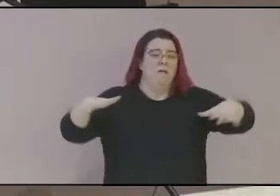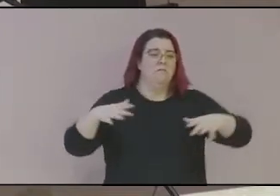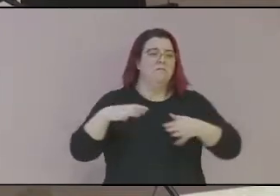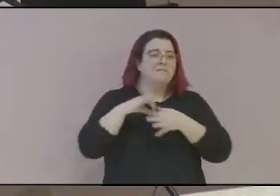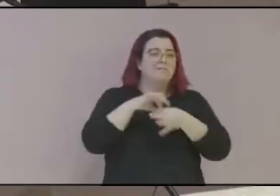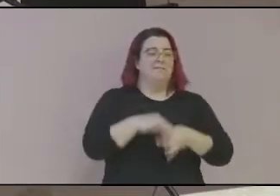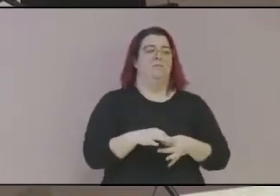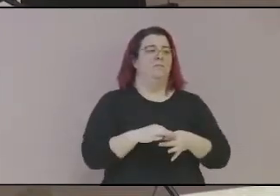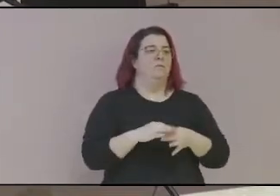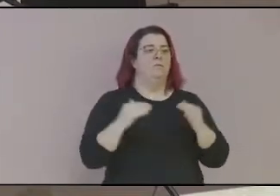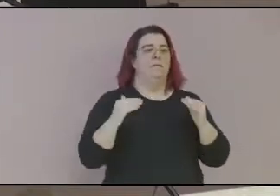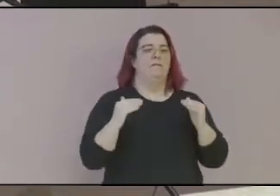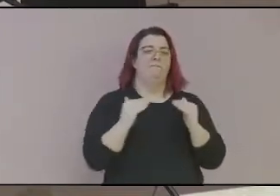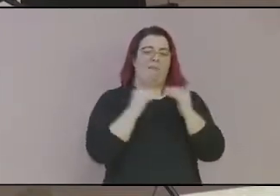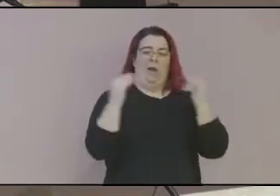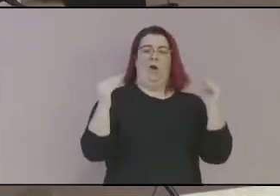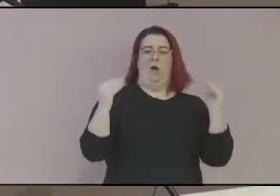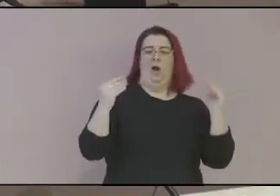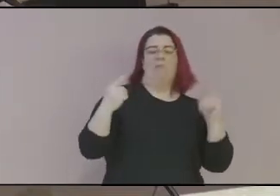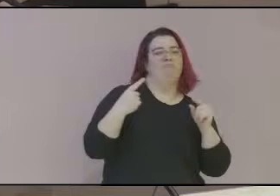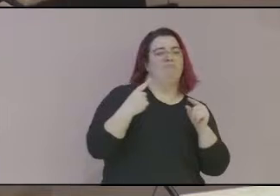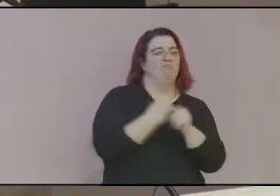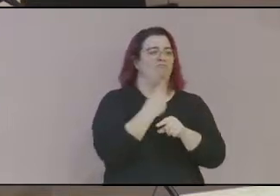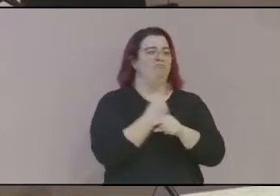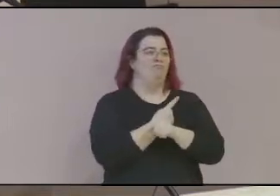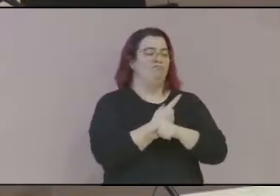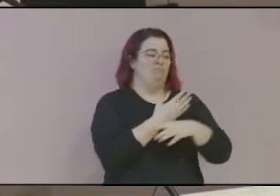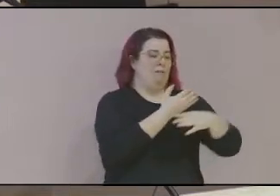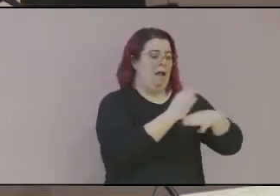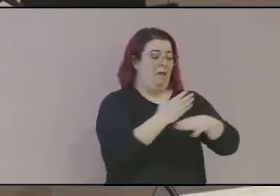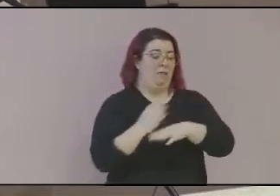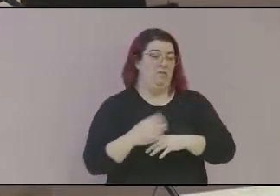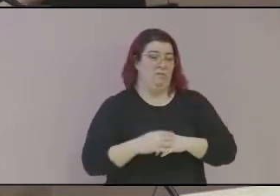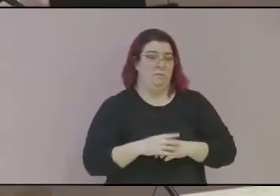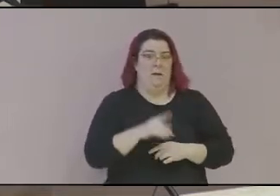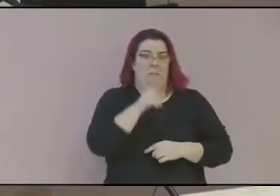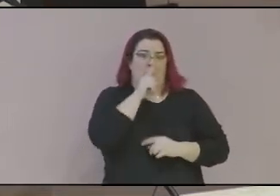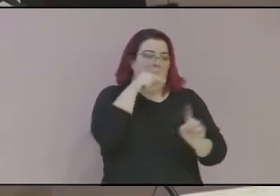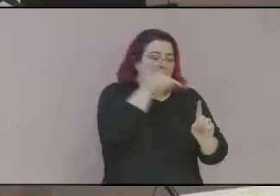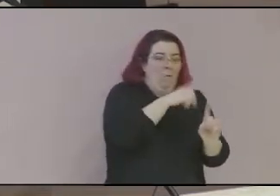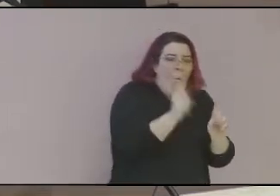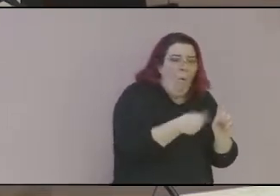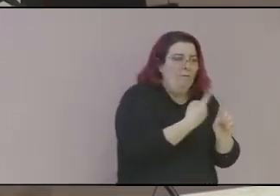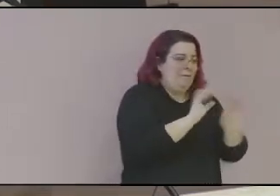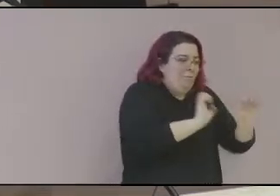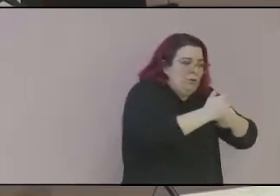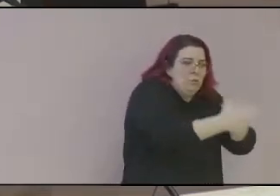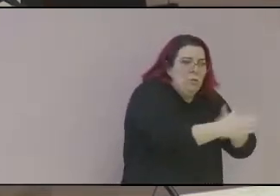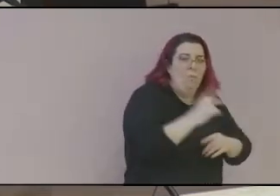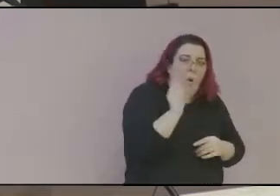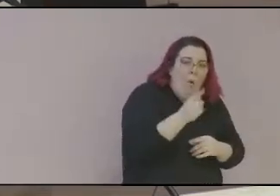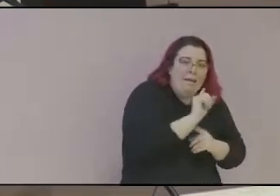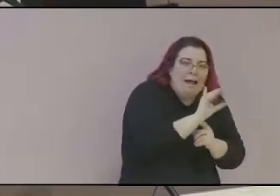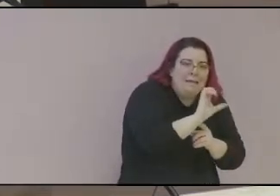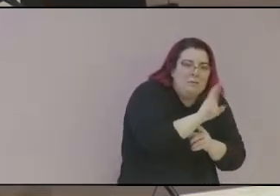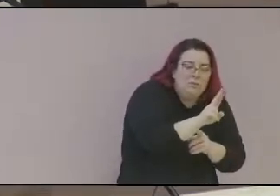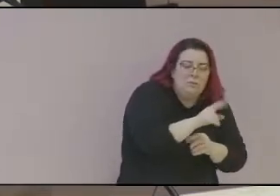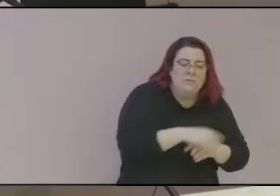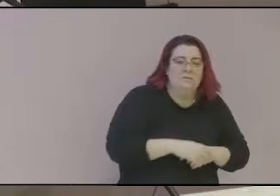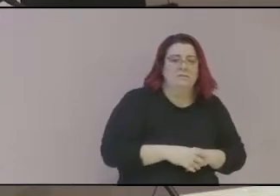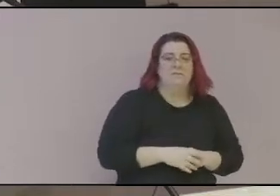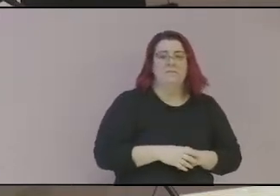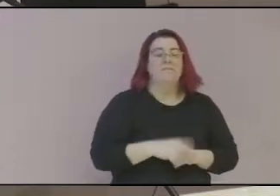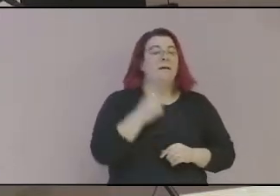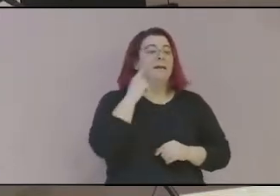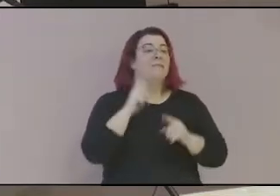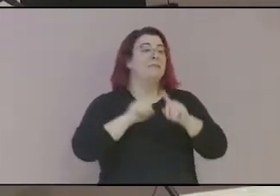allocation or reallocation on a much larger scale. Allocating and reallocating ventilators among different hospitals, private